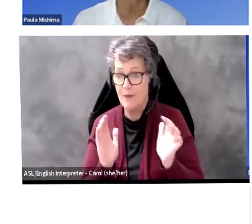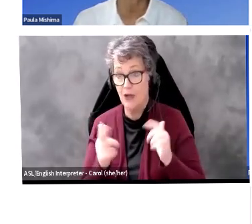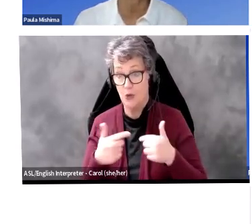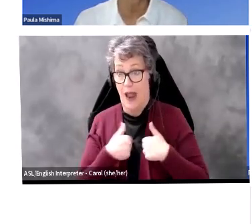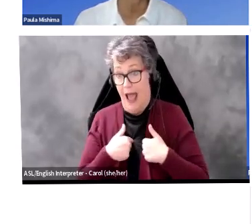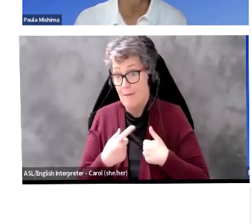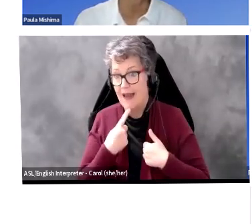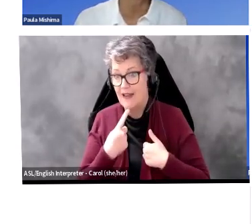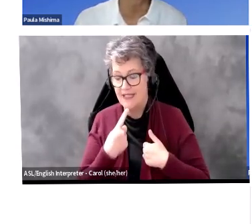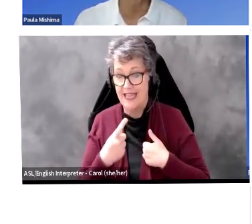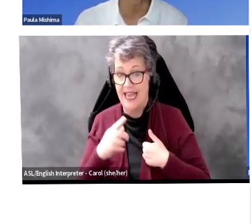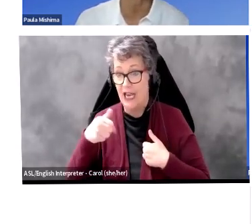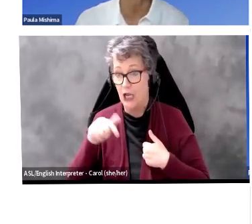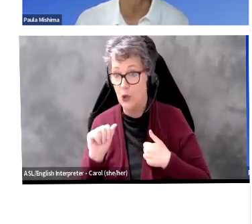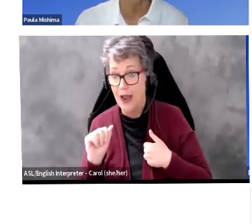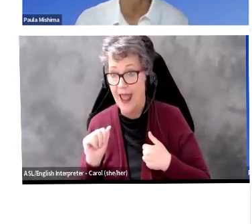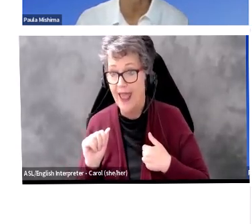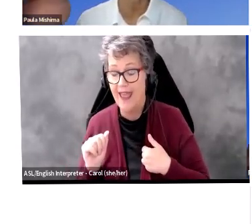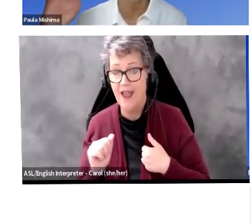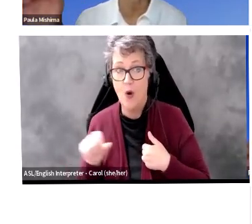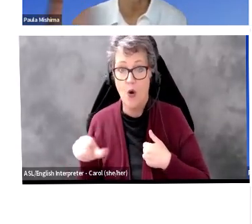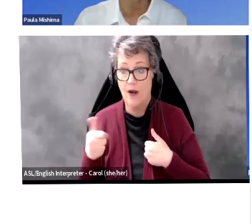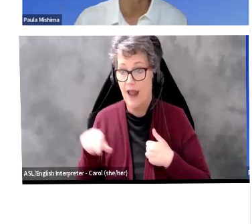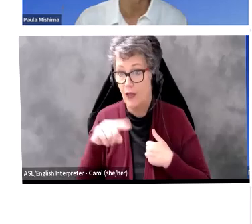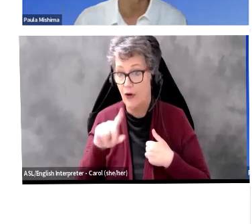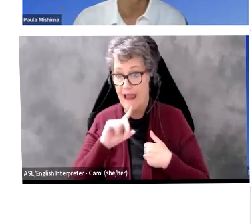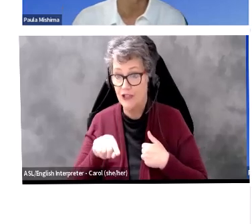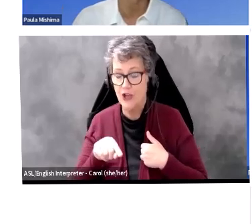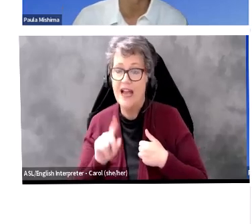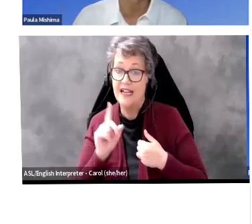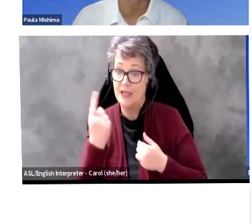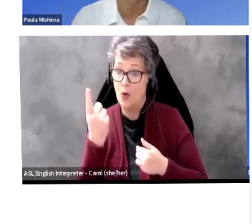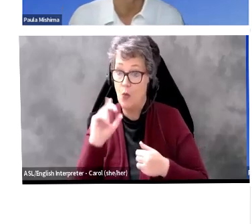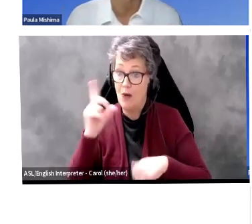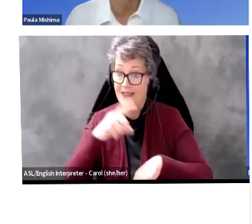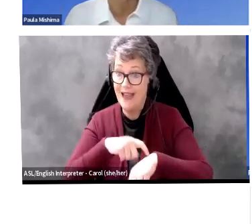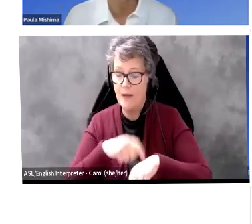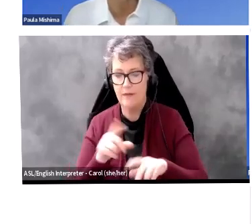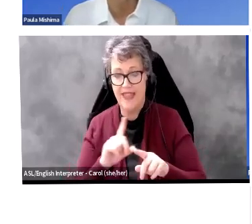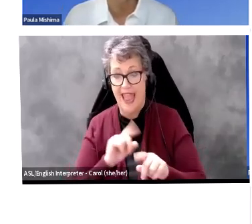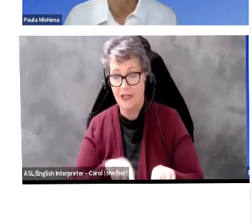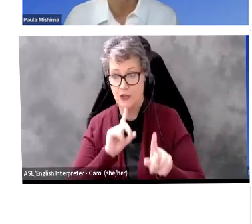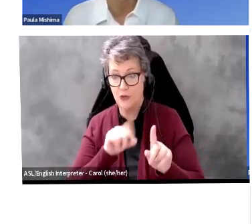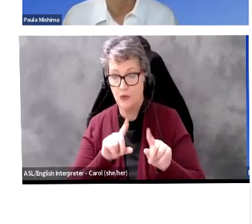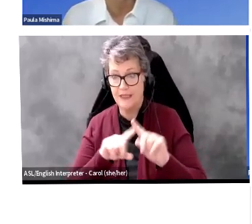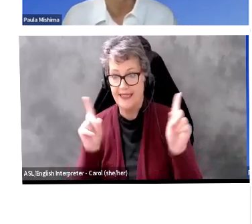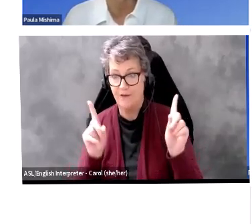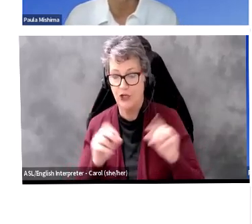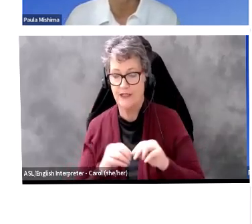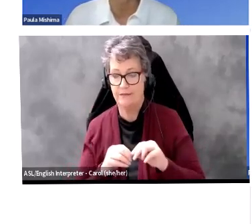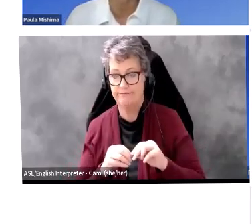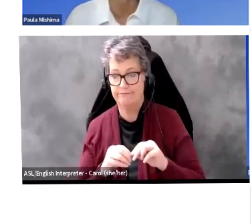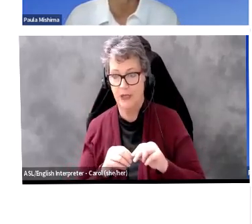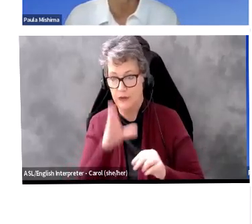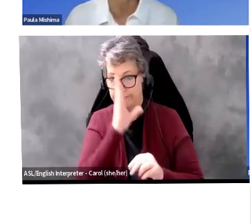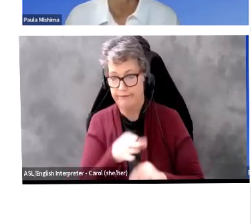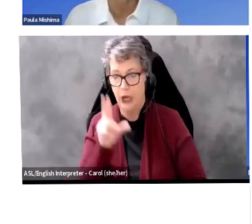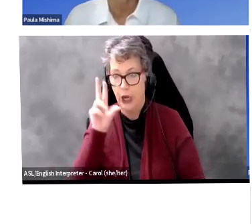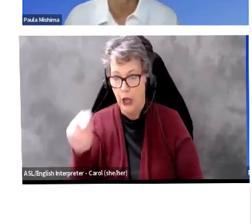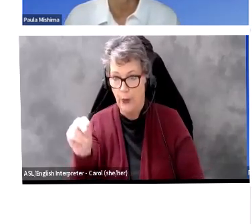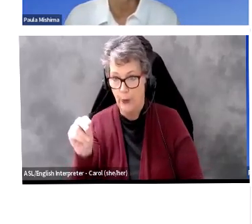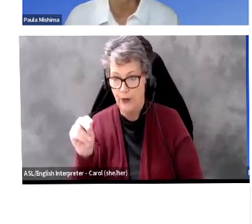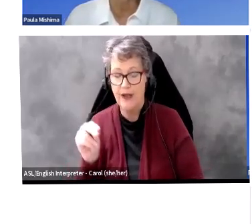might have said at a Q&A or somewhere else, because at one point it was different. At one point, the answer was a straight